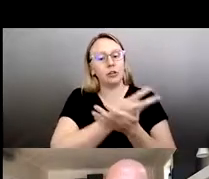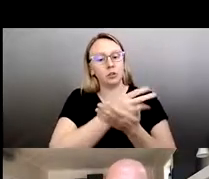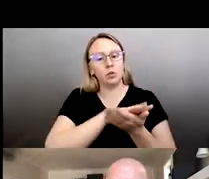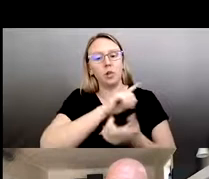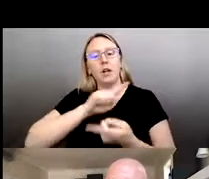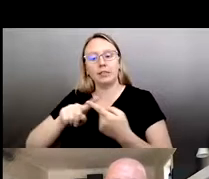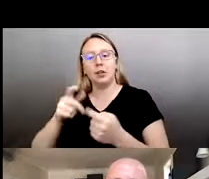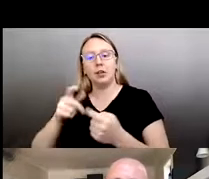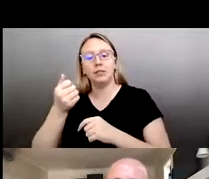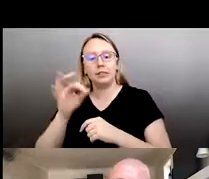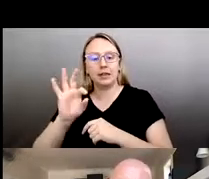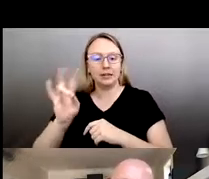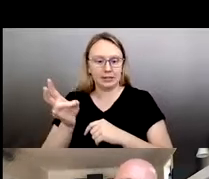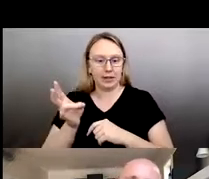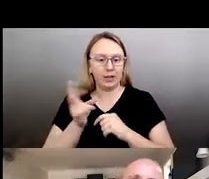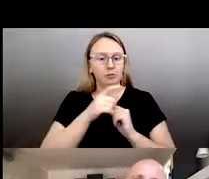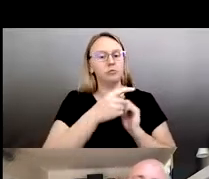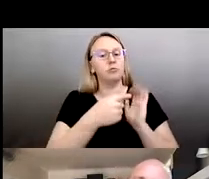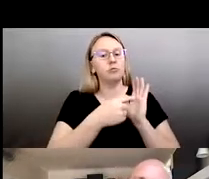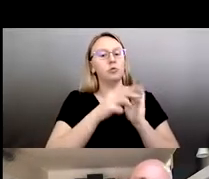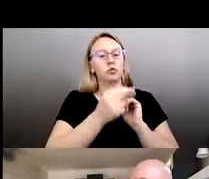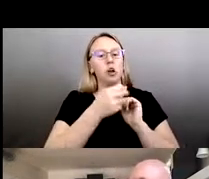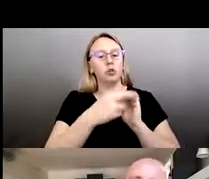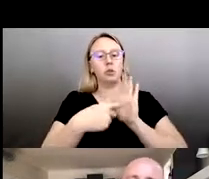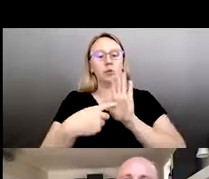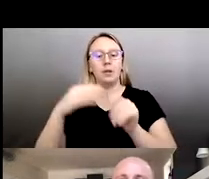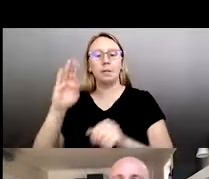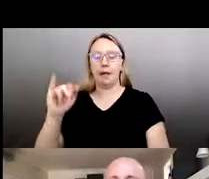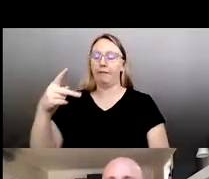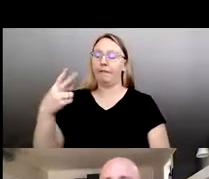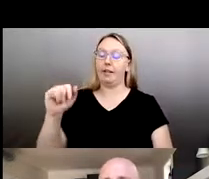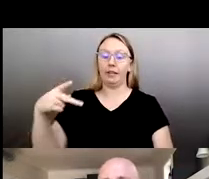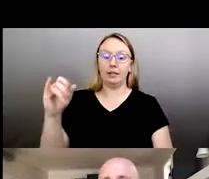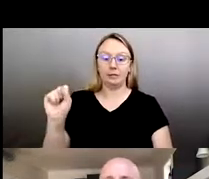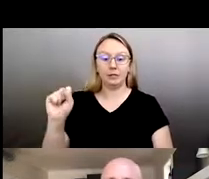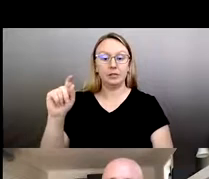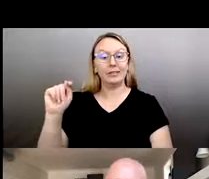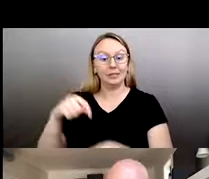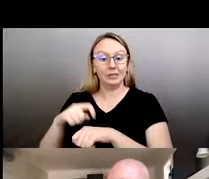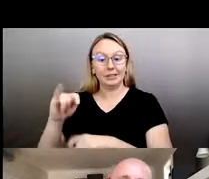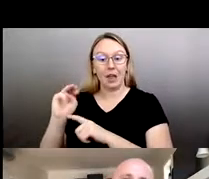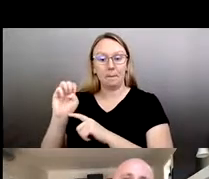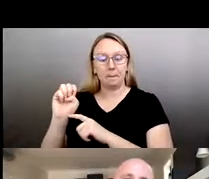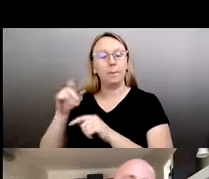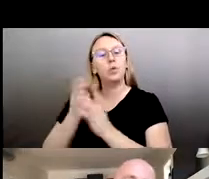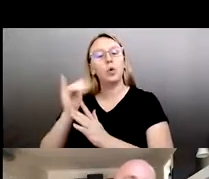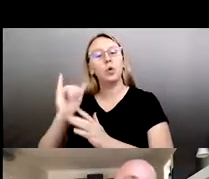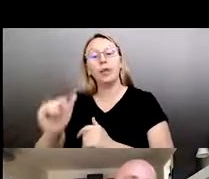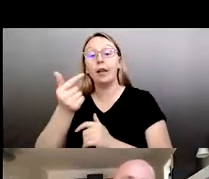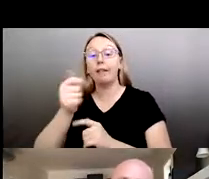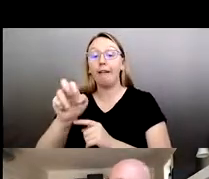Phyllis Kind at the Phyllis Kind Gallery. And so through Phyllis's galleries in Chicago and in New